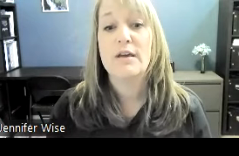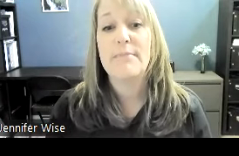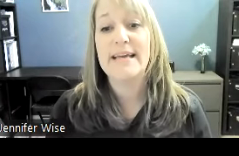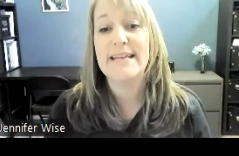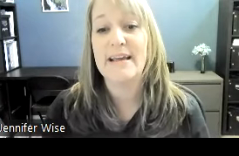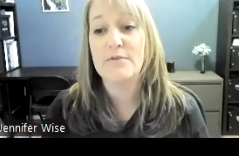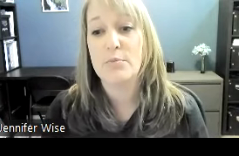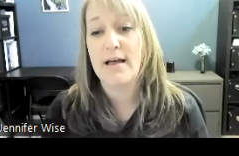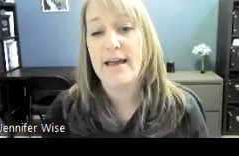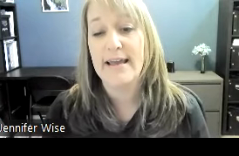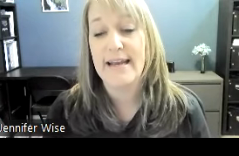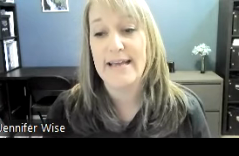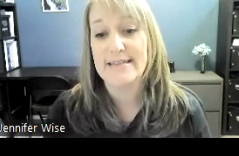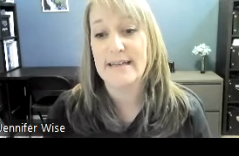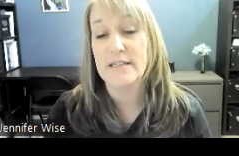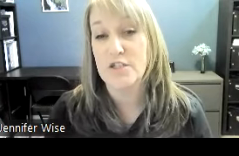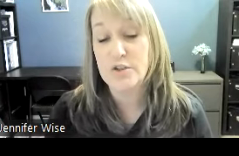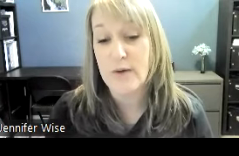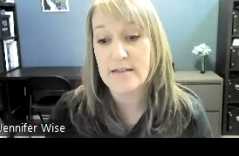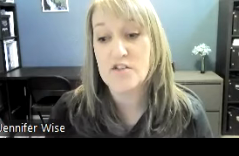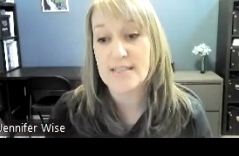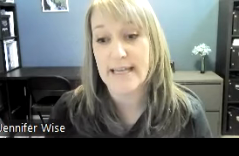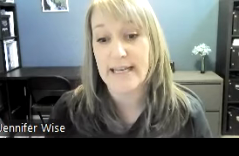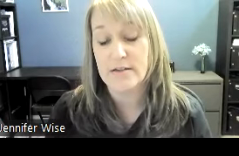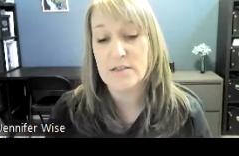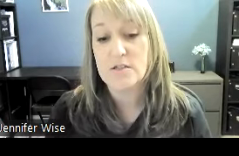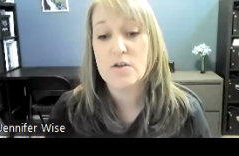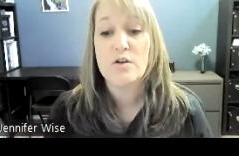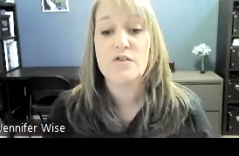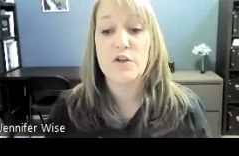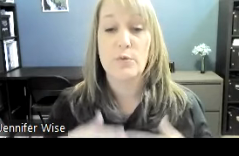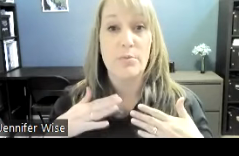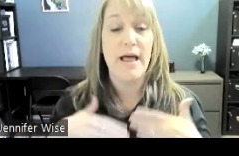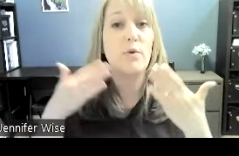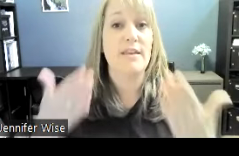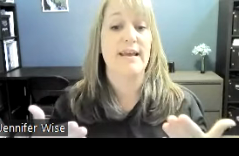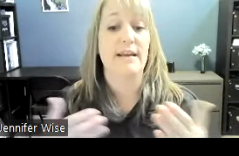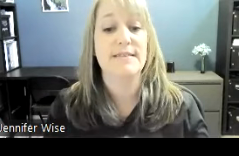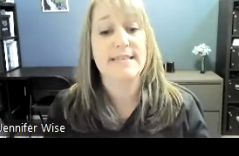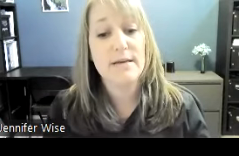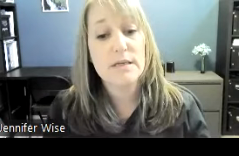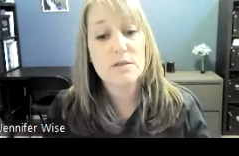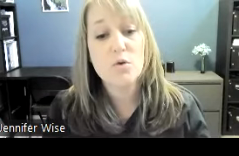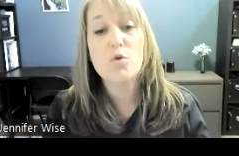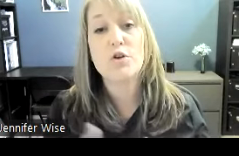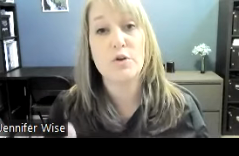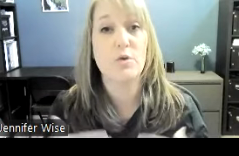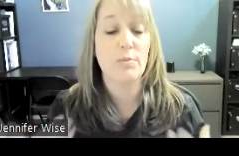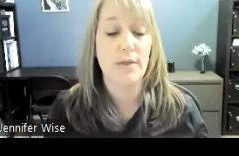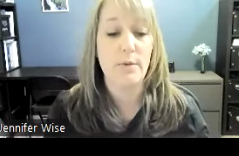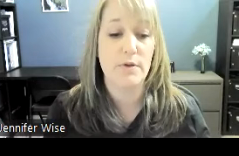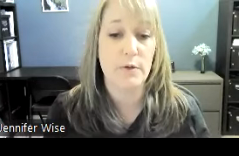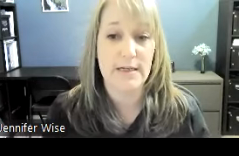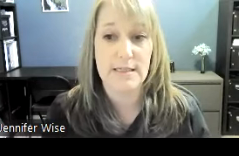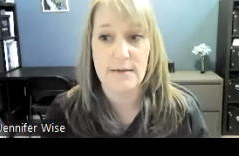You can make a negative reply in ASL in two ways, just like in English. So you can reply with a negative statement, or you